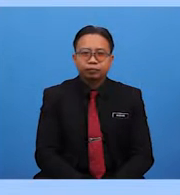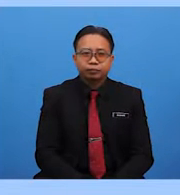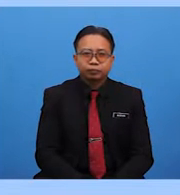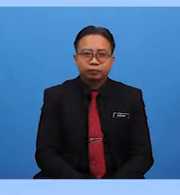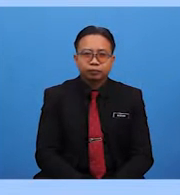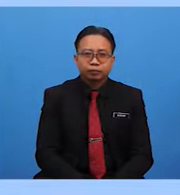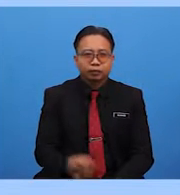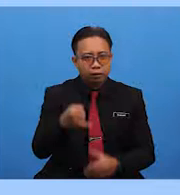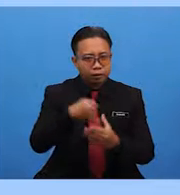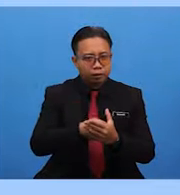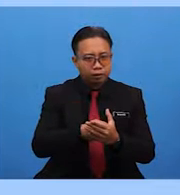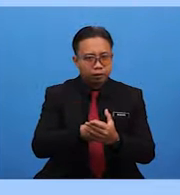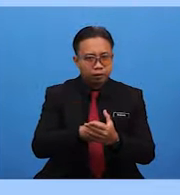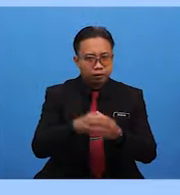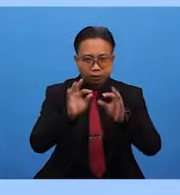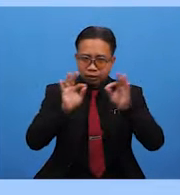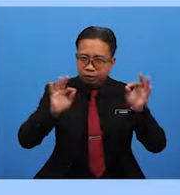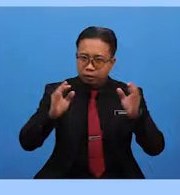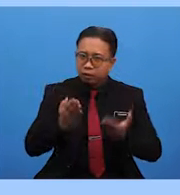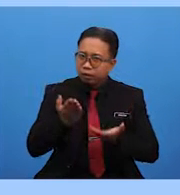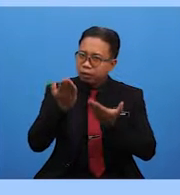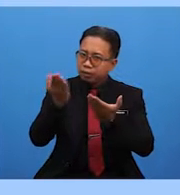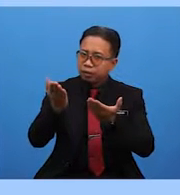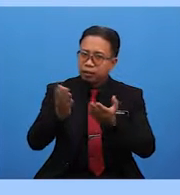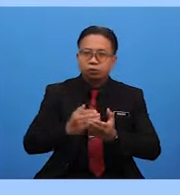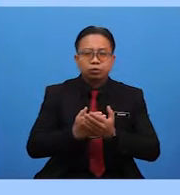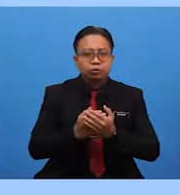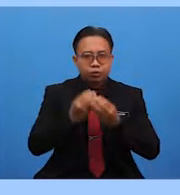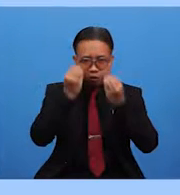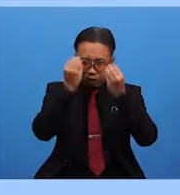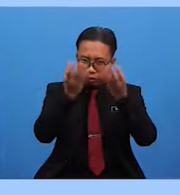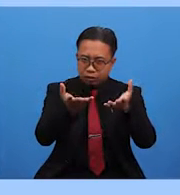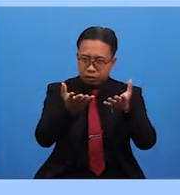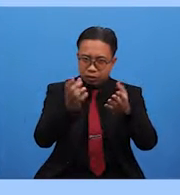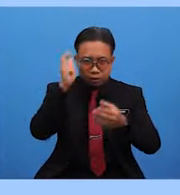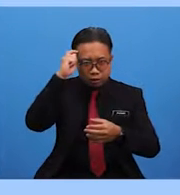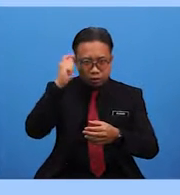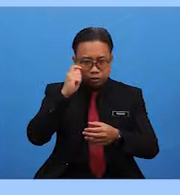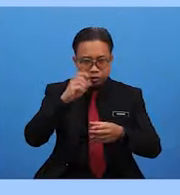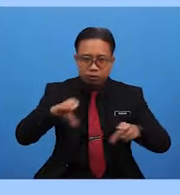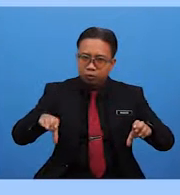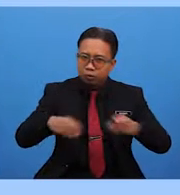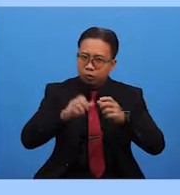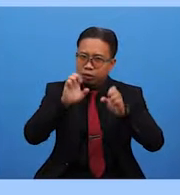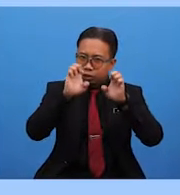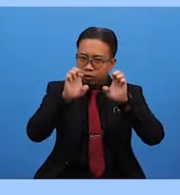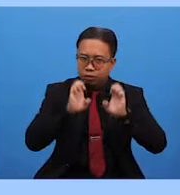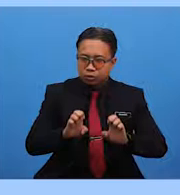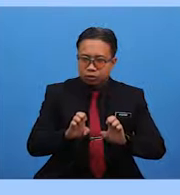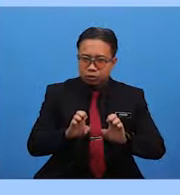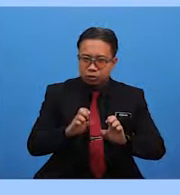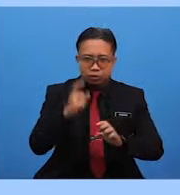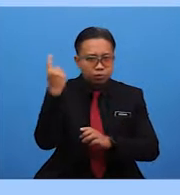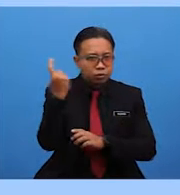In this sentence, it is recommended or suggested that teenagers perform exercises regularly